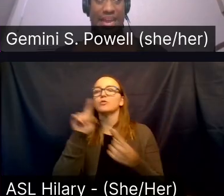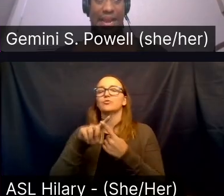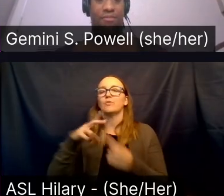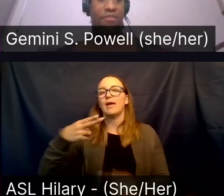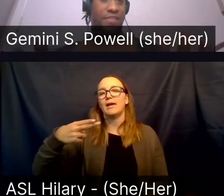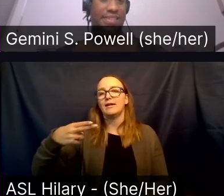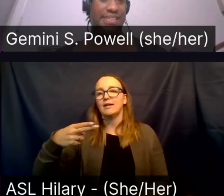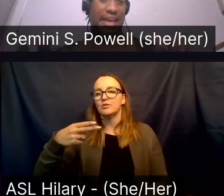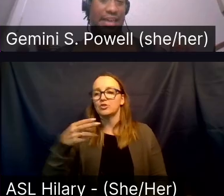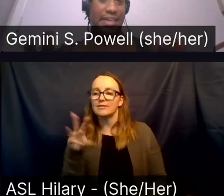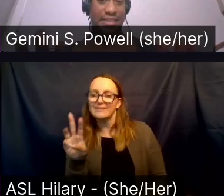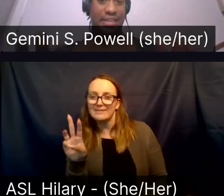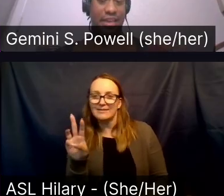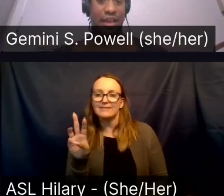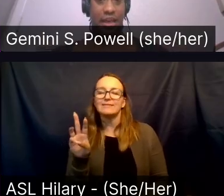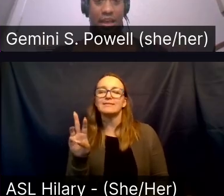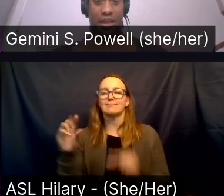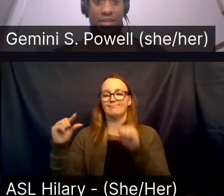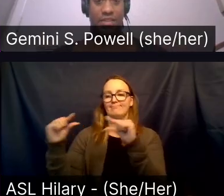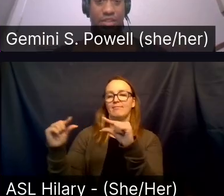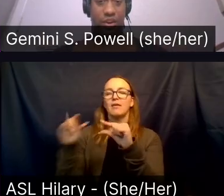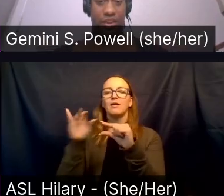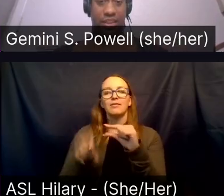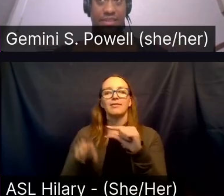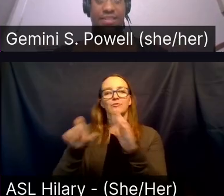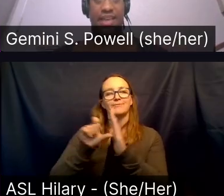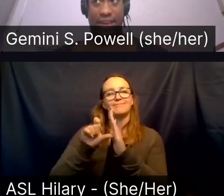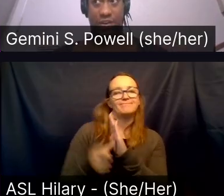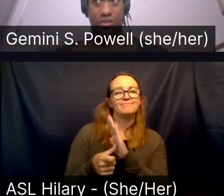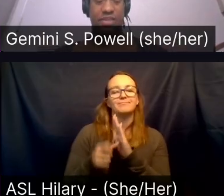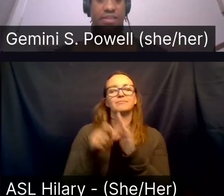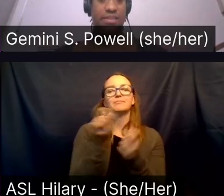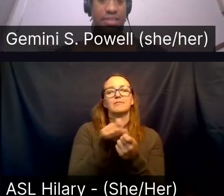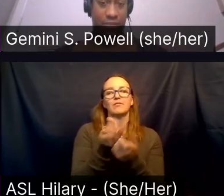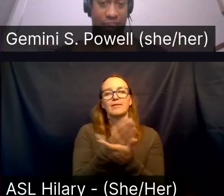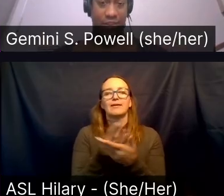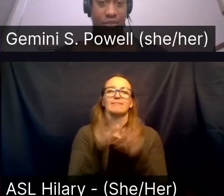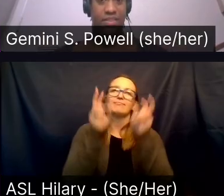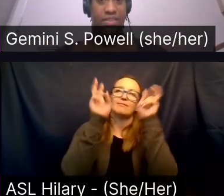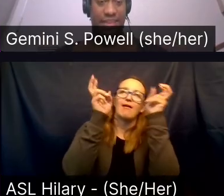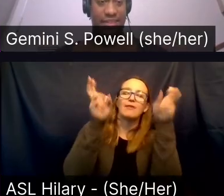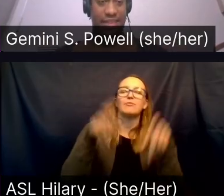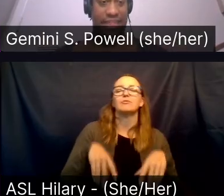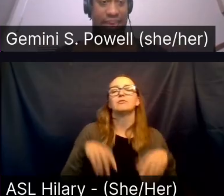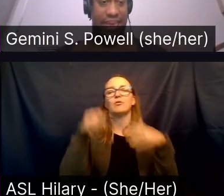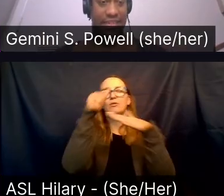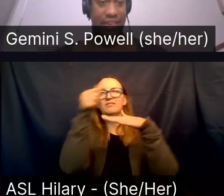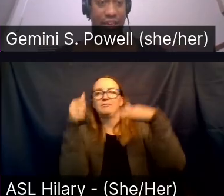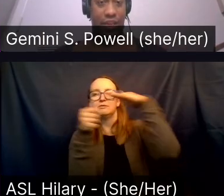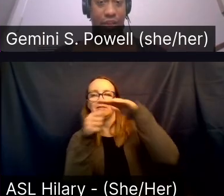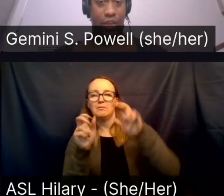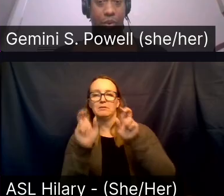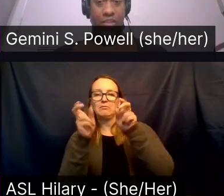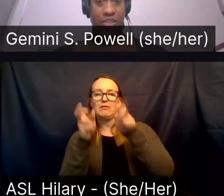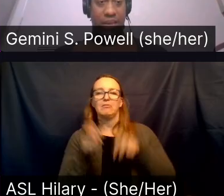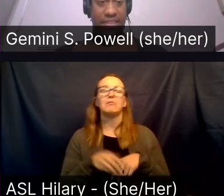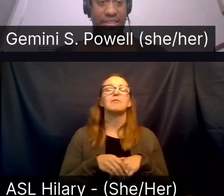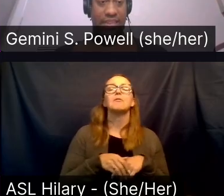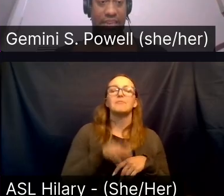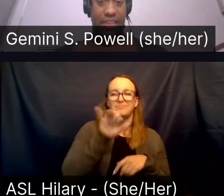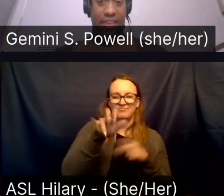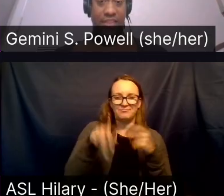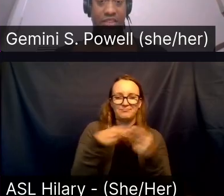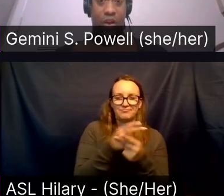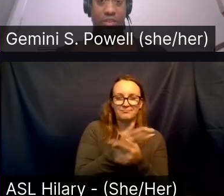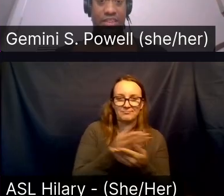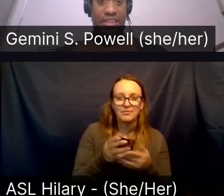to emphasize certain things, titles, subtitles, things like that. You also may